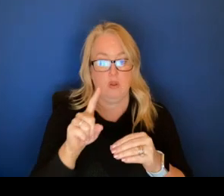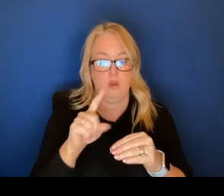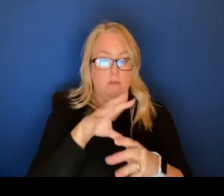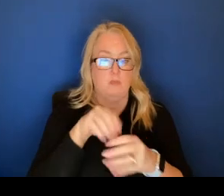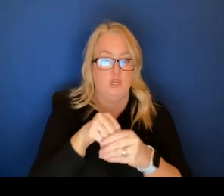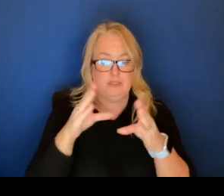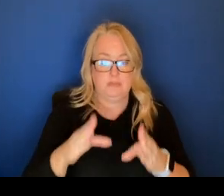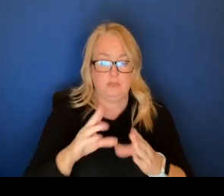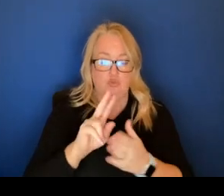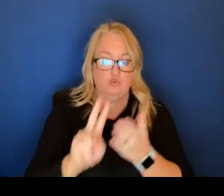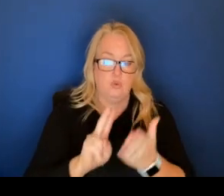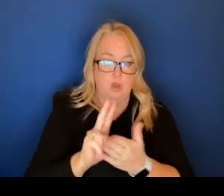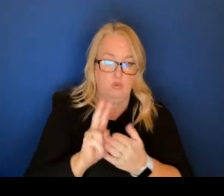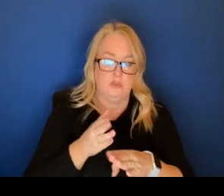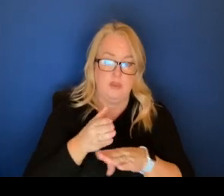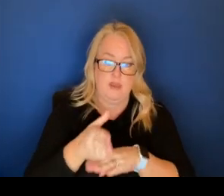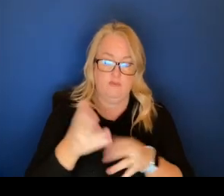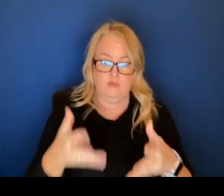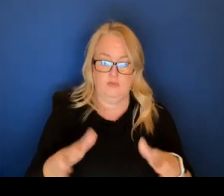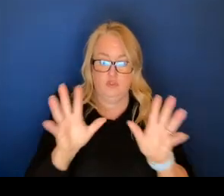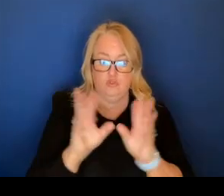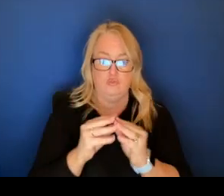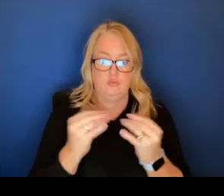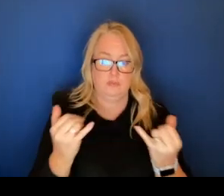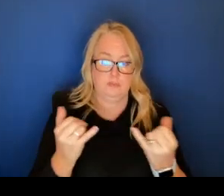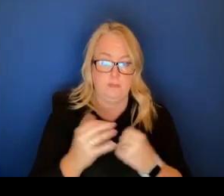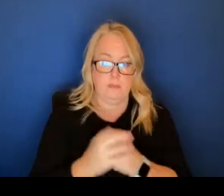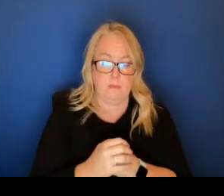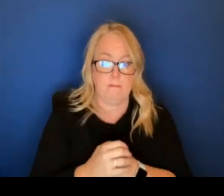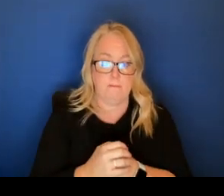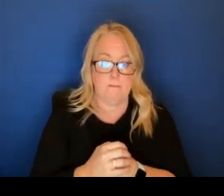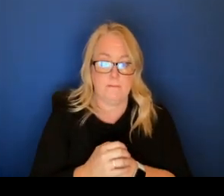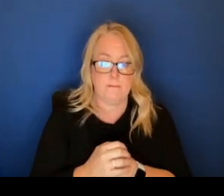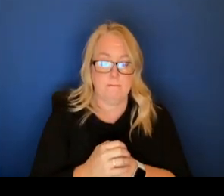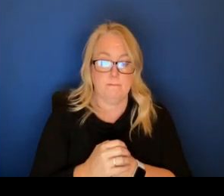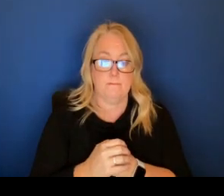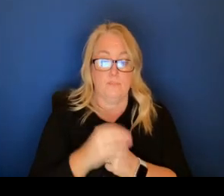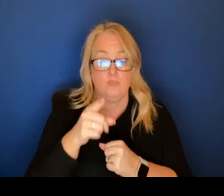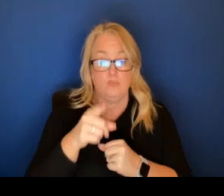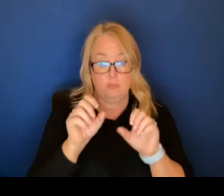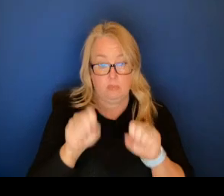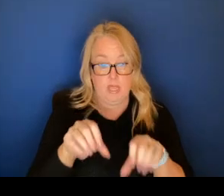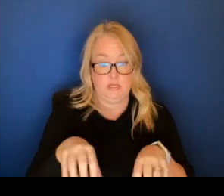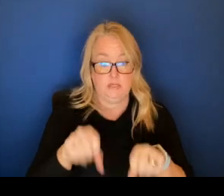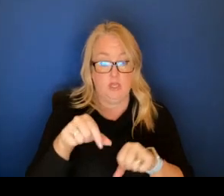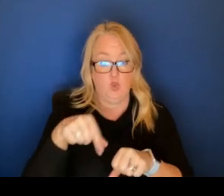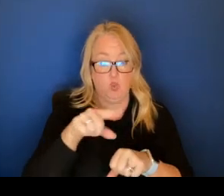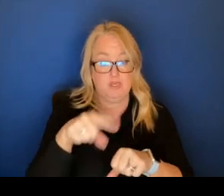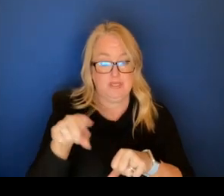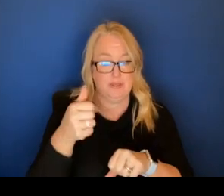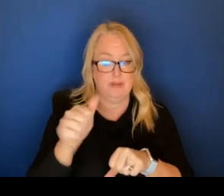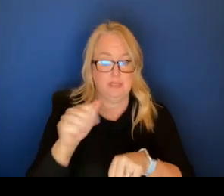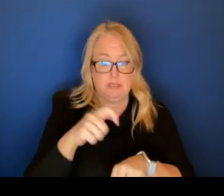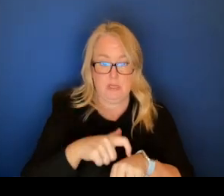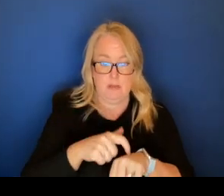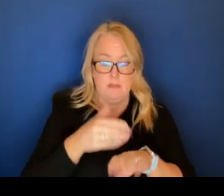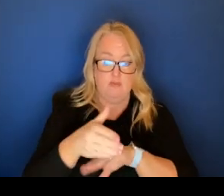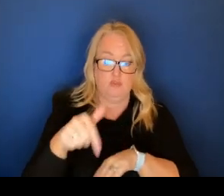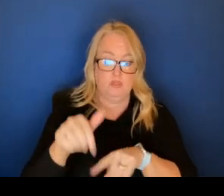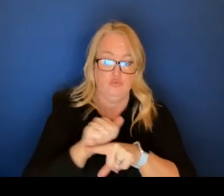2 hours after the end of the webinar. You may take the quiz at any time following this